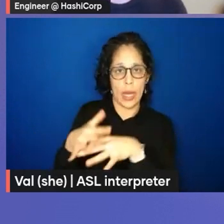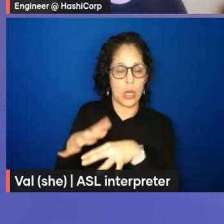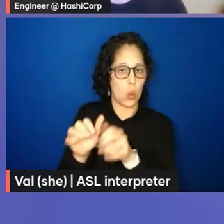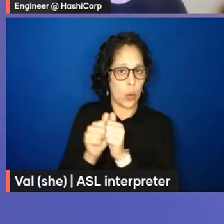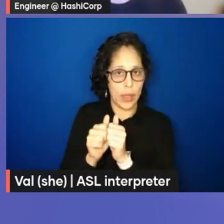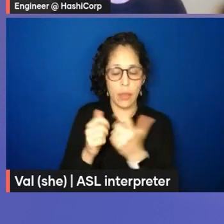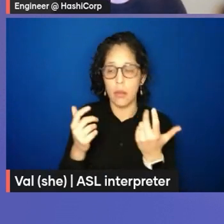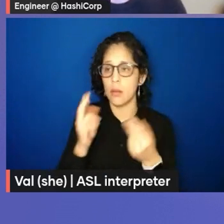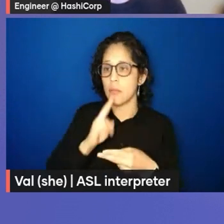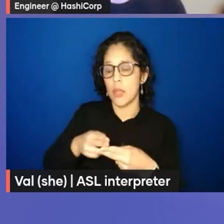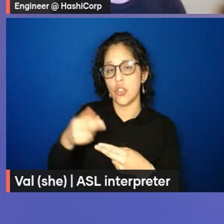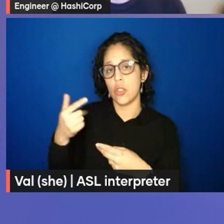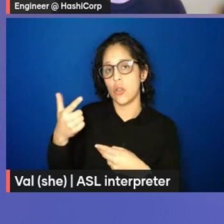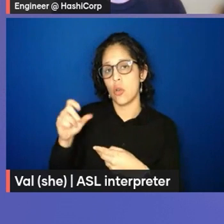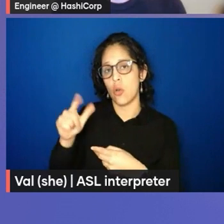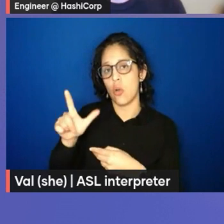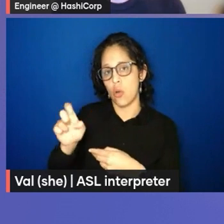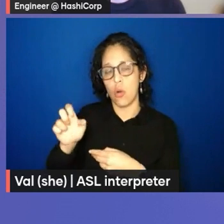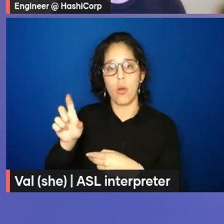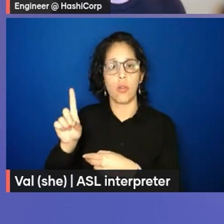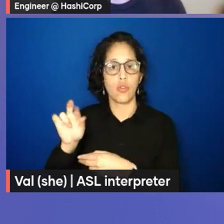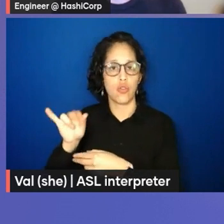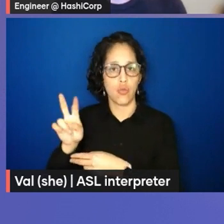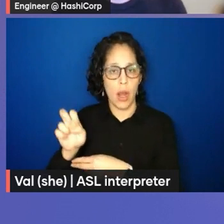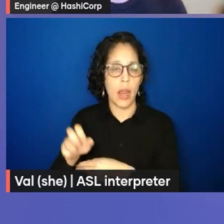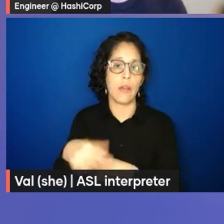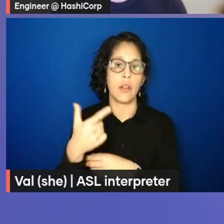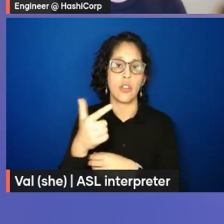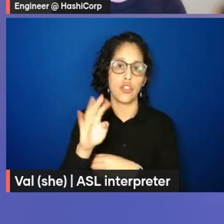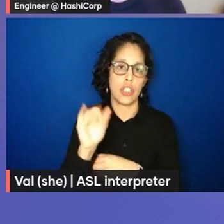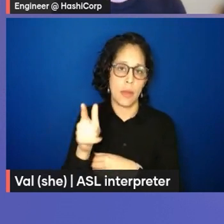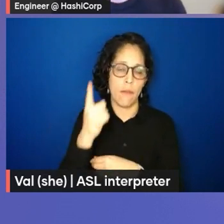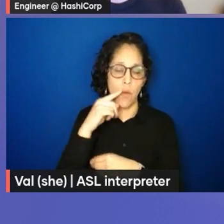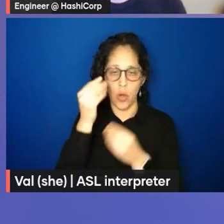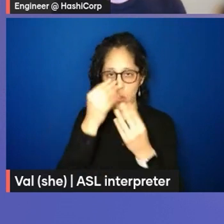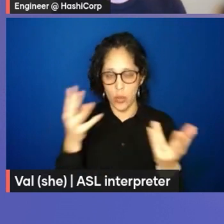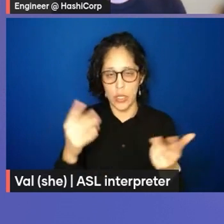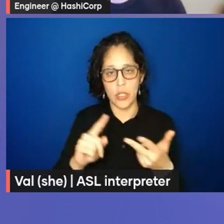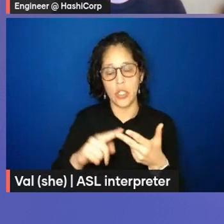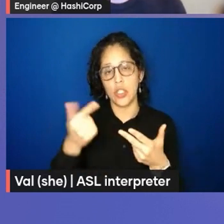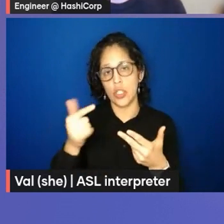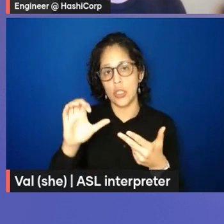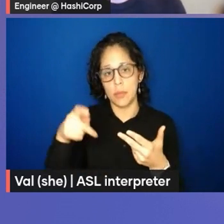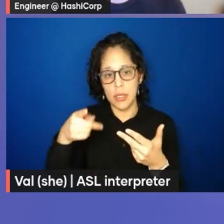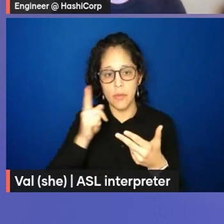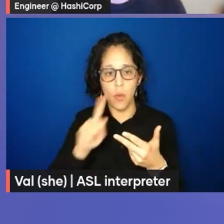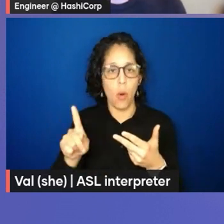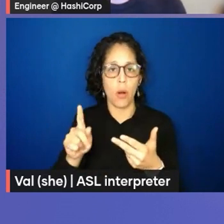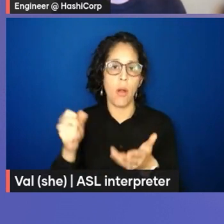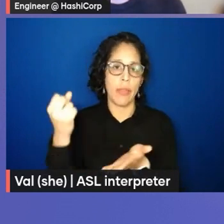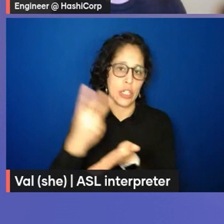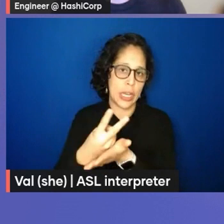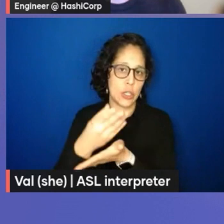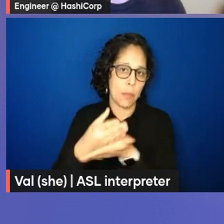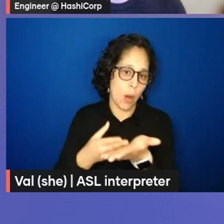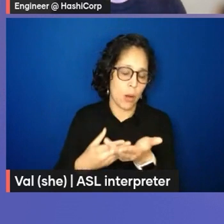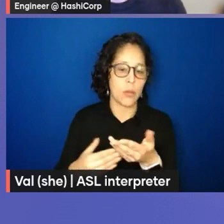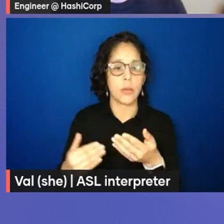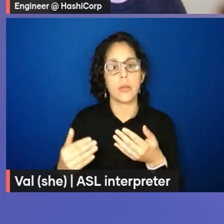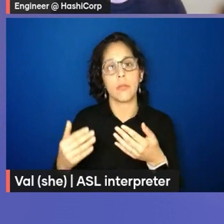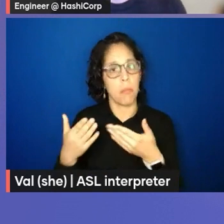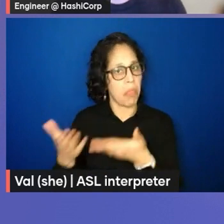Google Drive, Gmail for notifications, GCP for the authentication parts